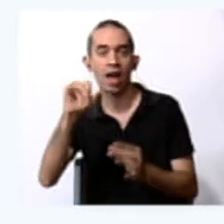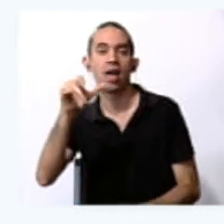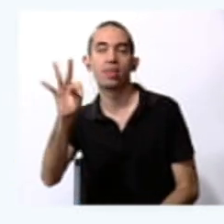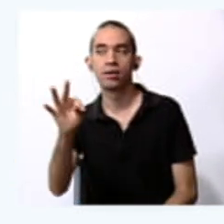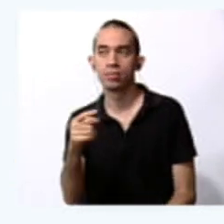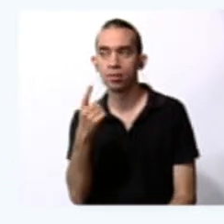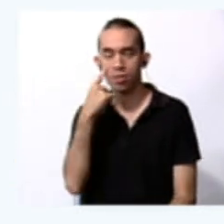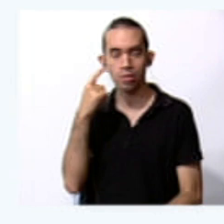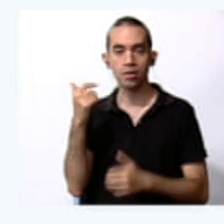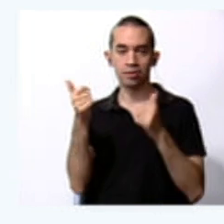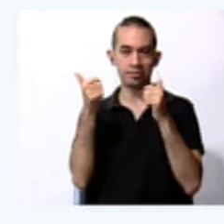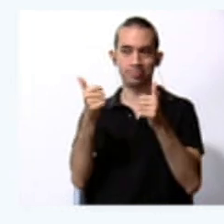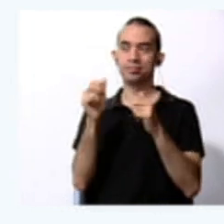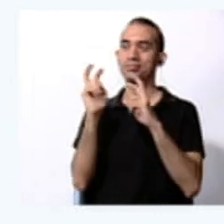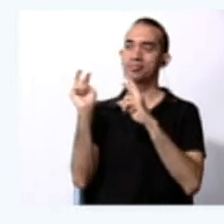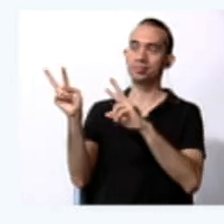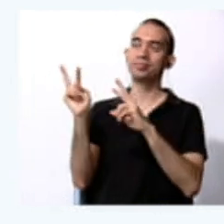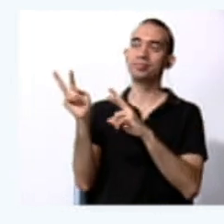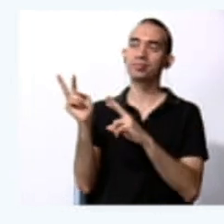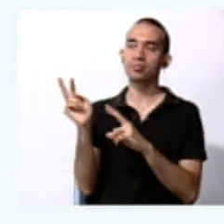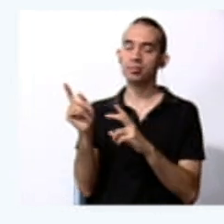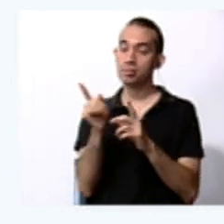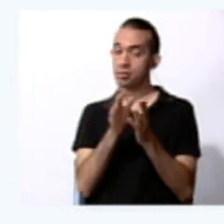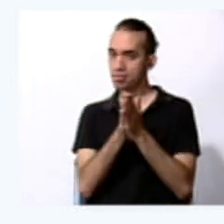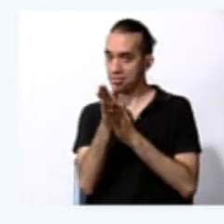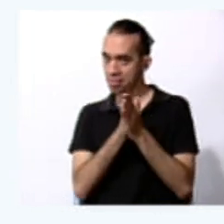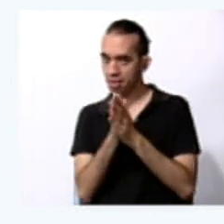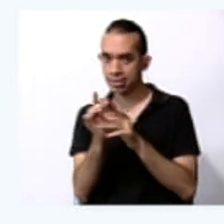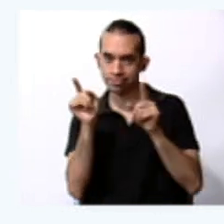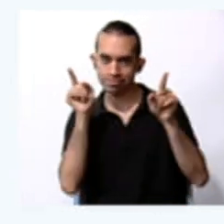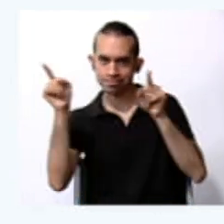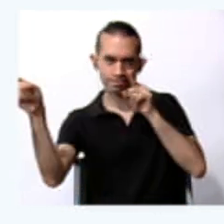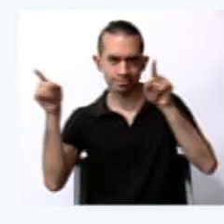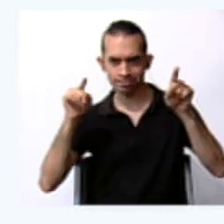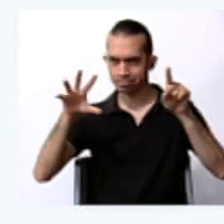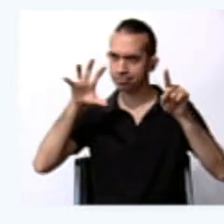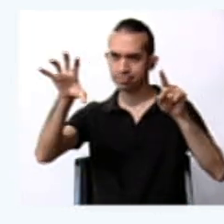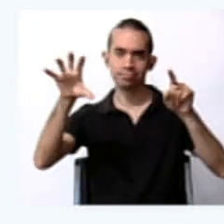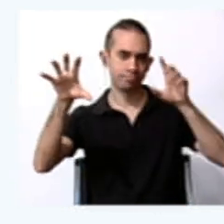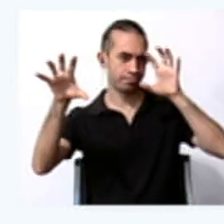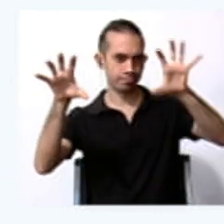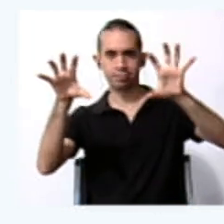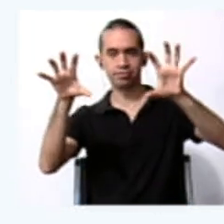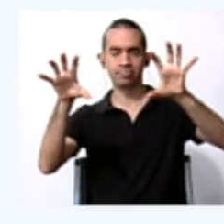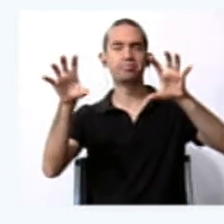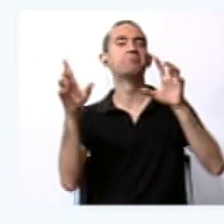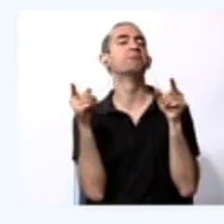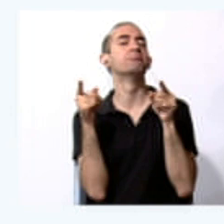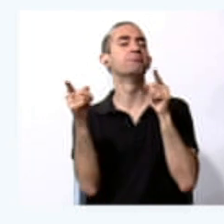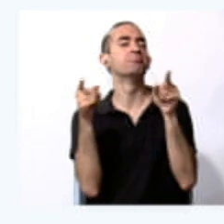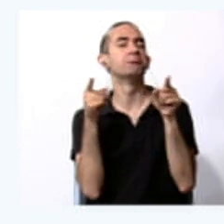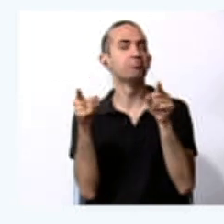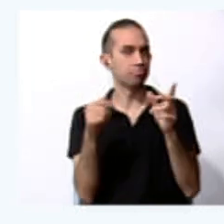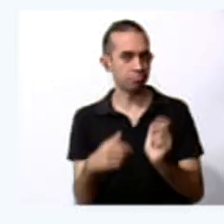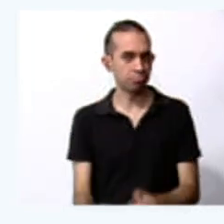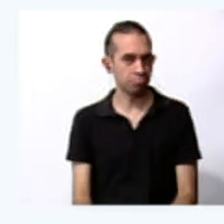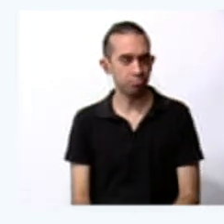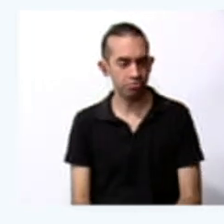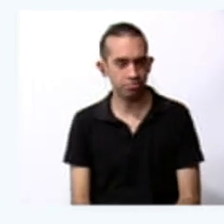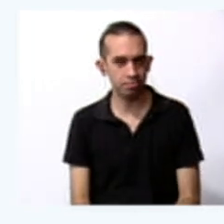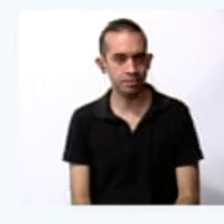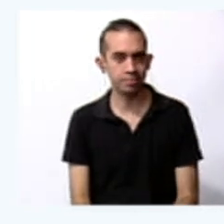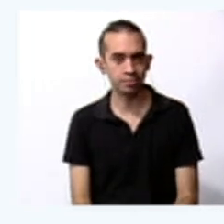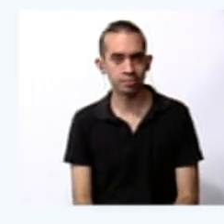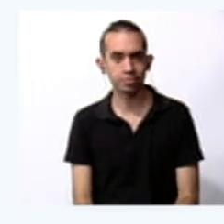Oh, very good, Zoe. This is for you and also your classmates at home. We have two pictures